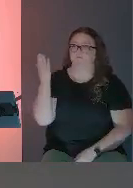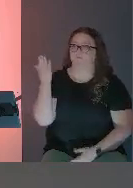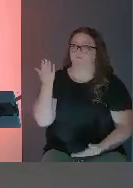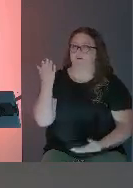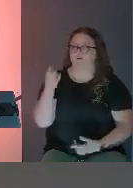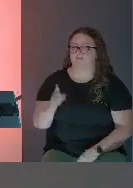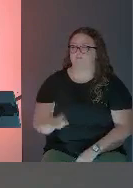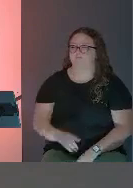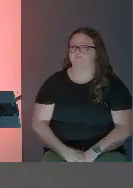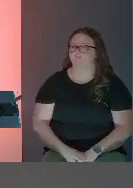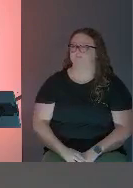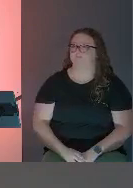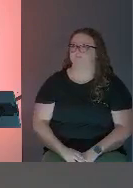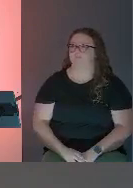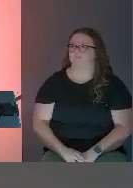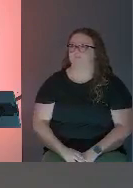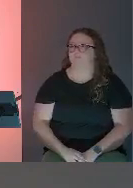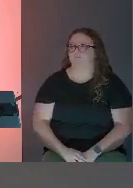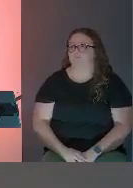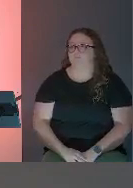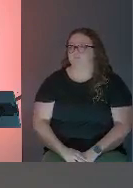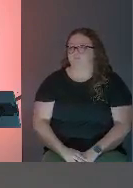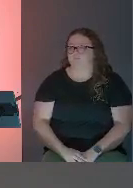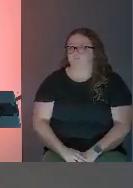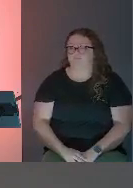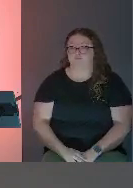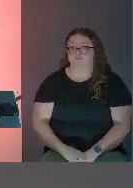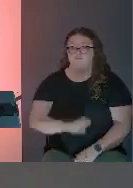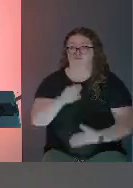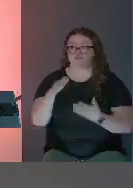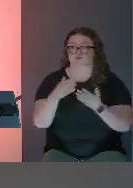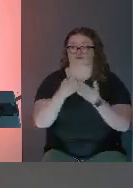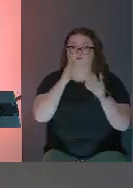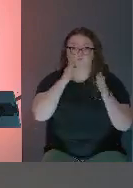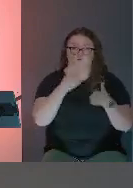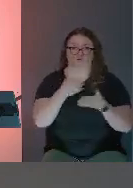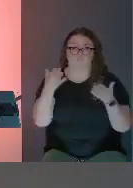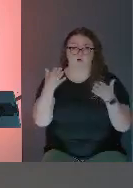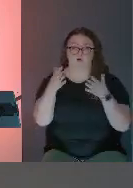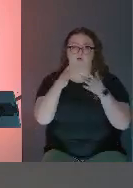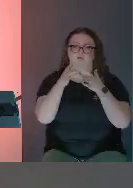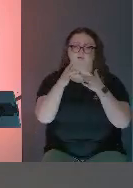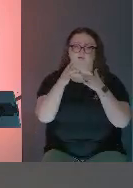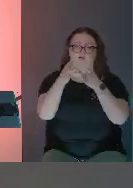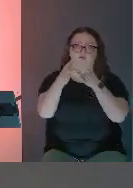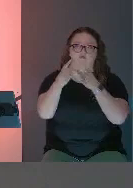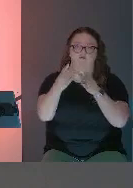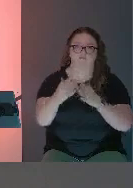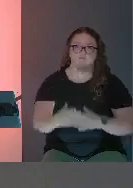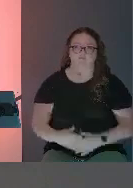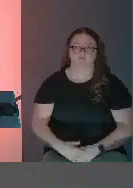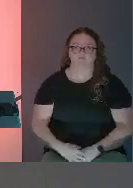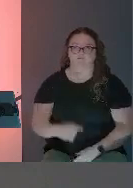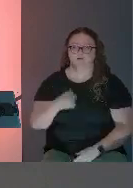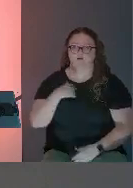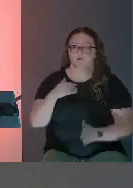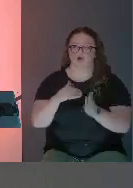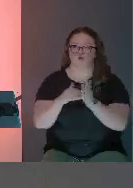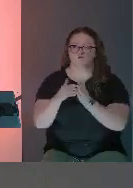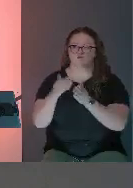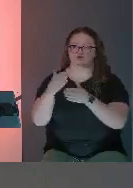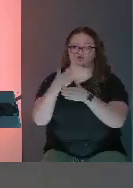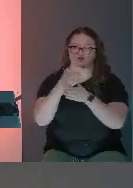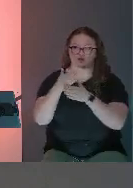And it all comes down to leadership. I often share, I often